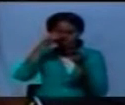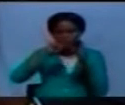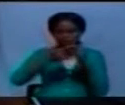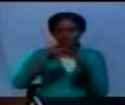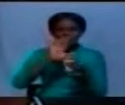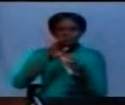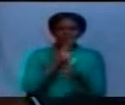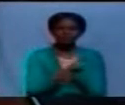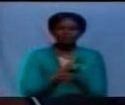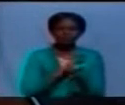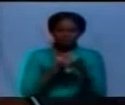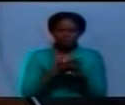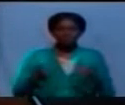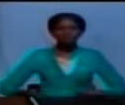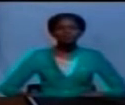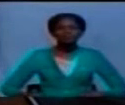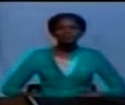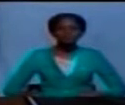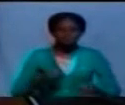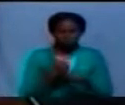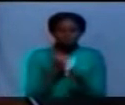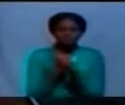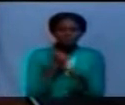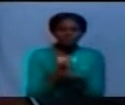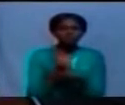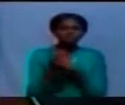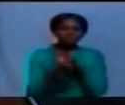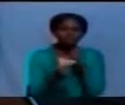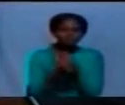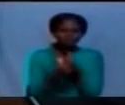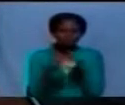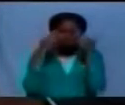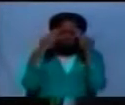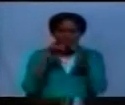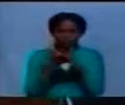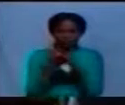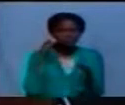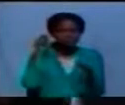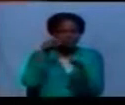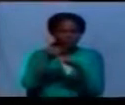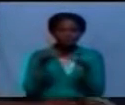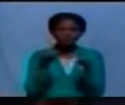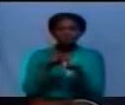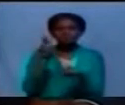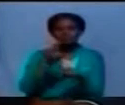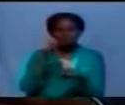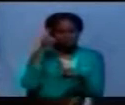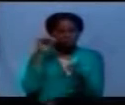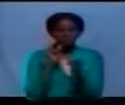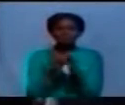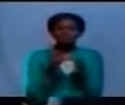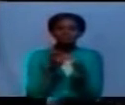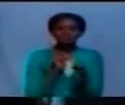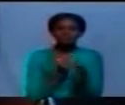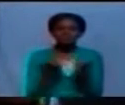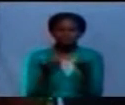of saving at an early age, setting a goal, saving, realizing that goal, and utilizing those funds for that particular goal. So we